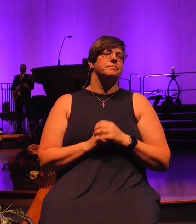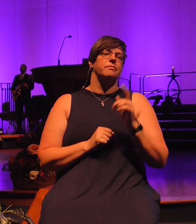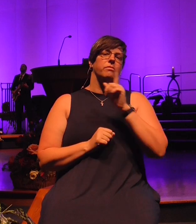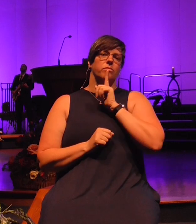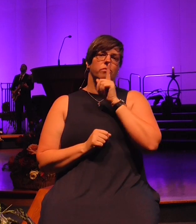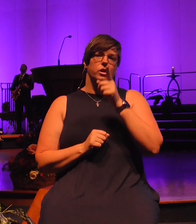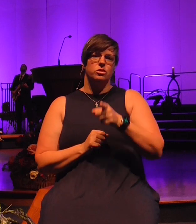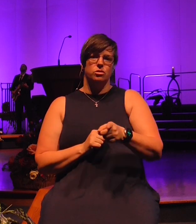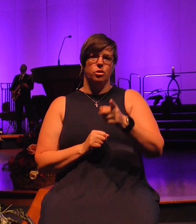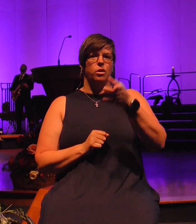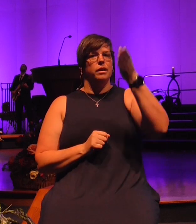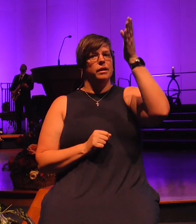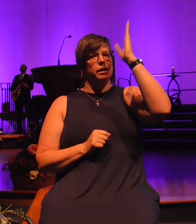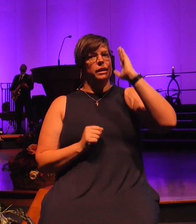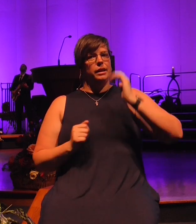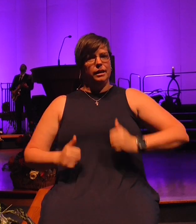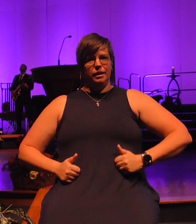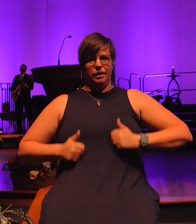face.